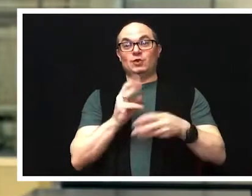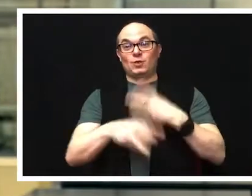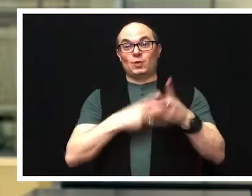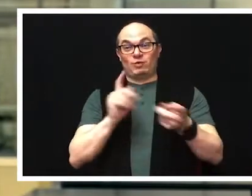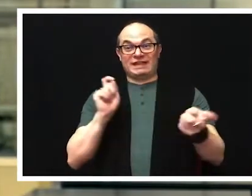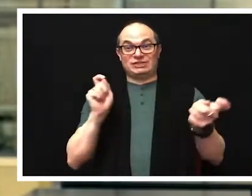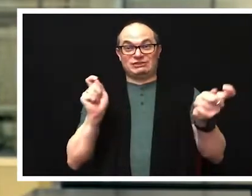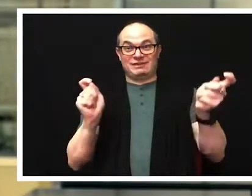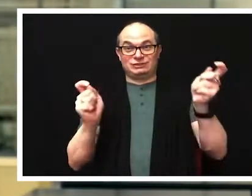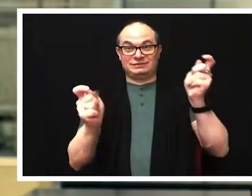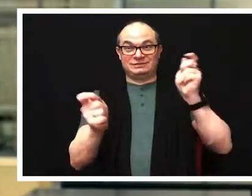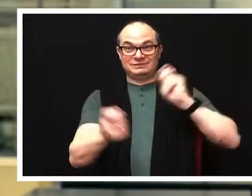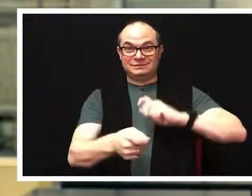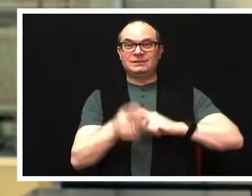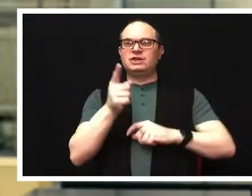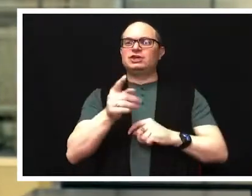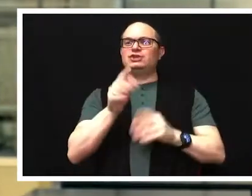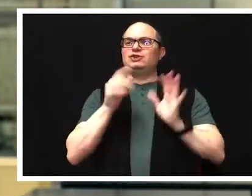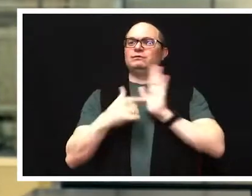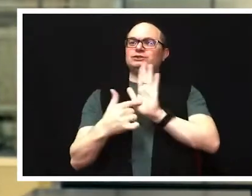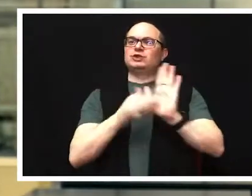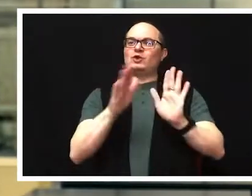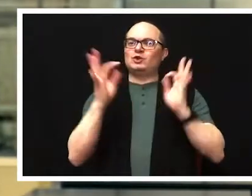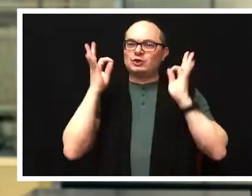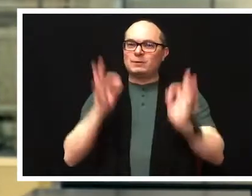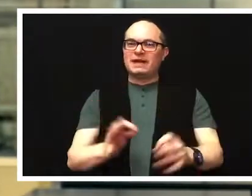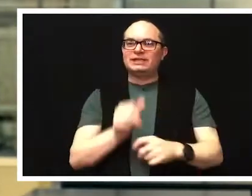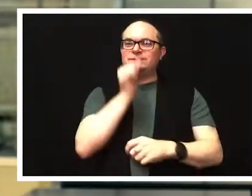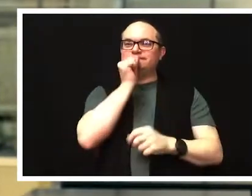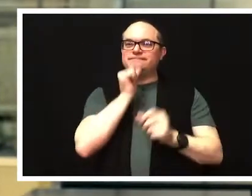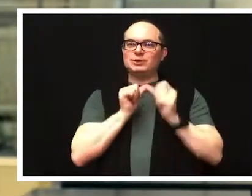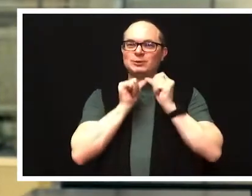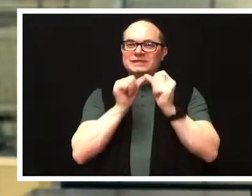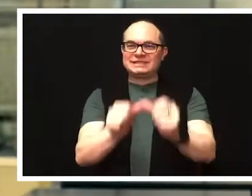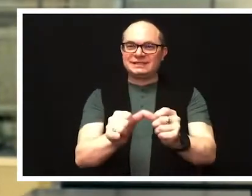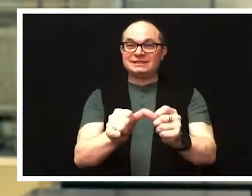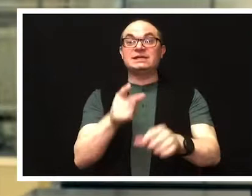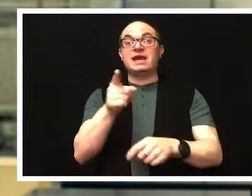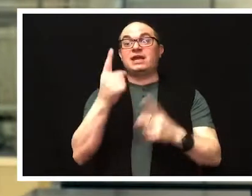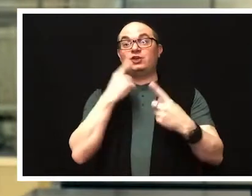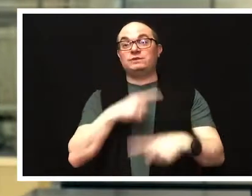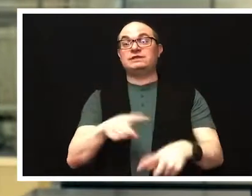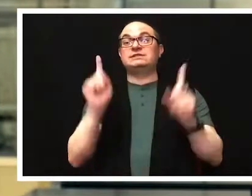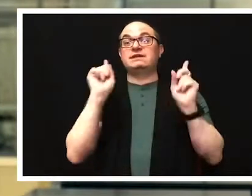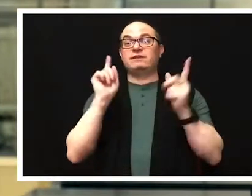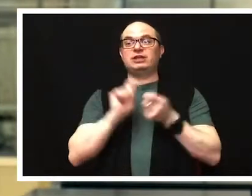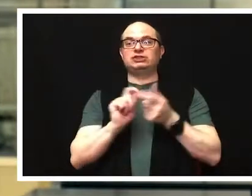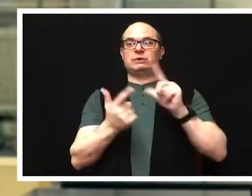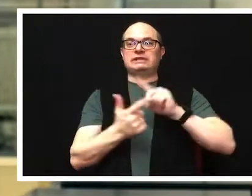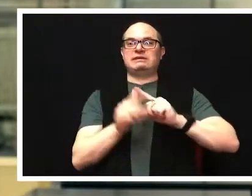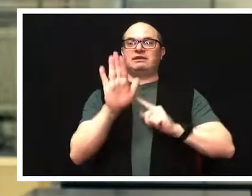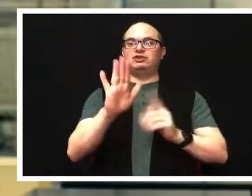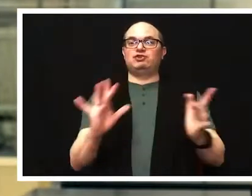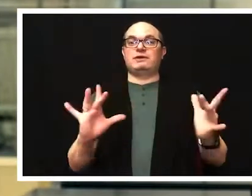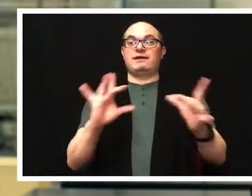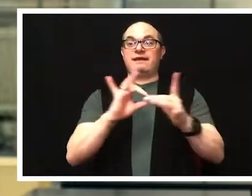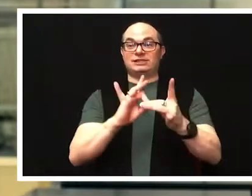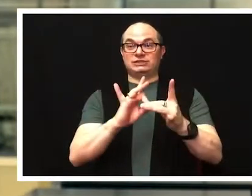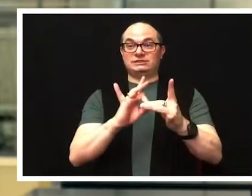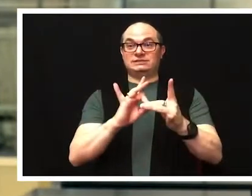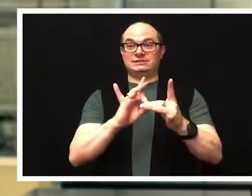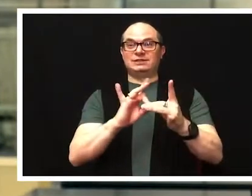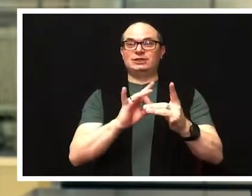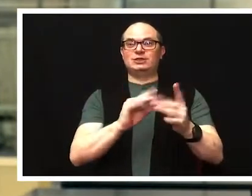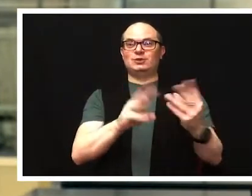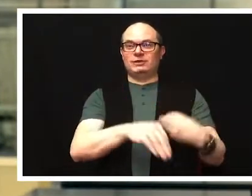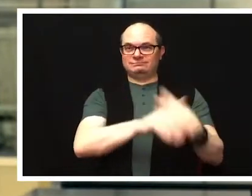world around you, demonstrating your determination and resilience, and you have successfully translated your connections to